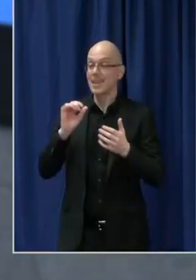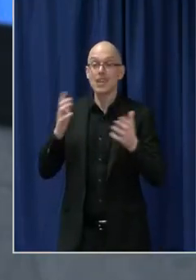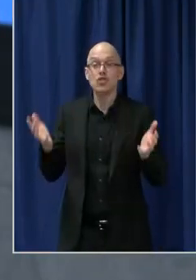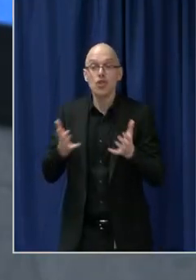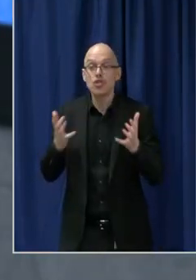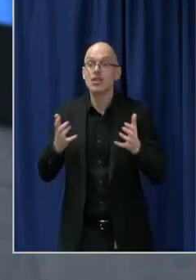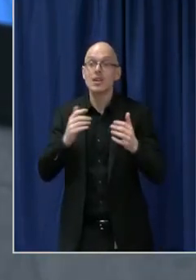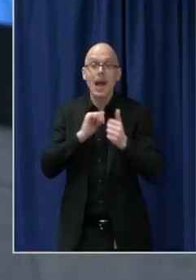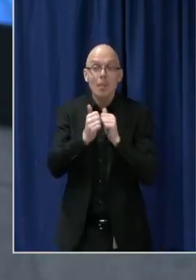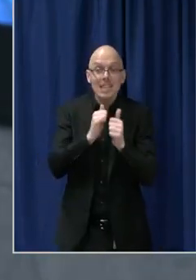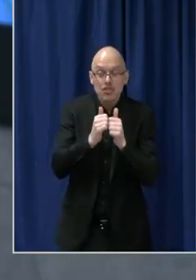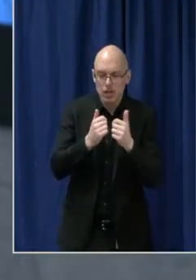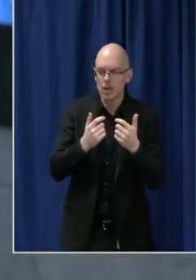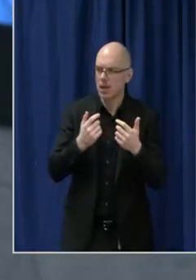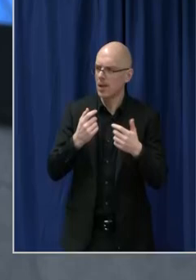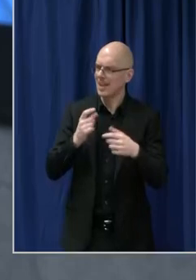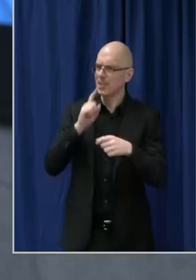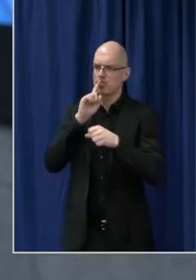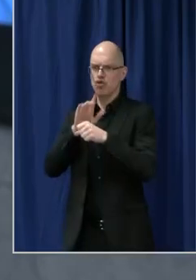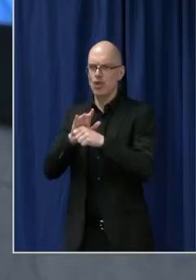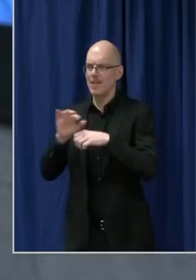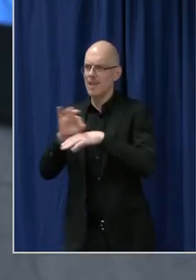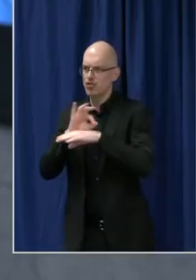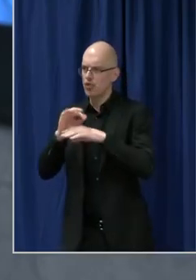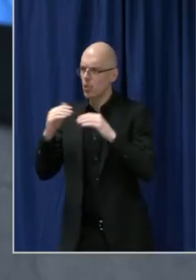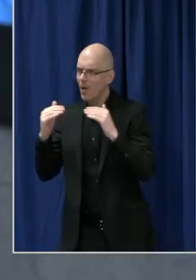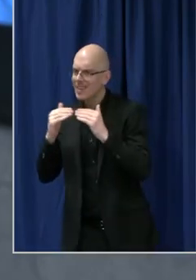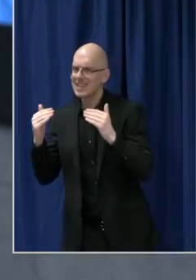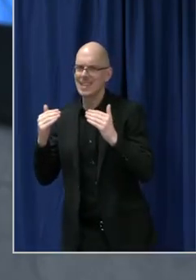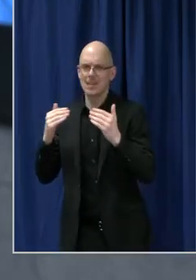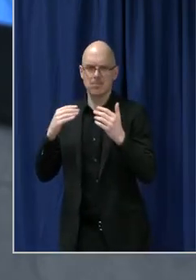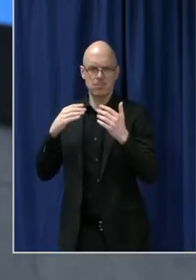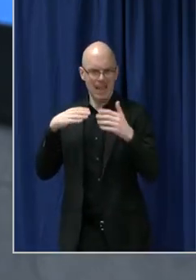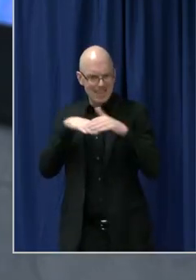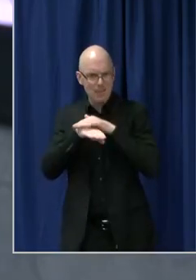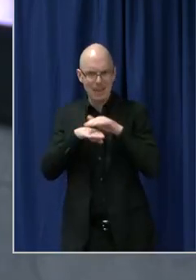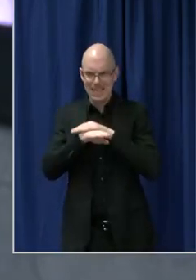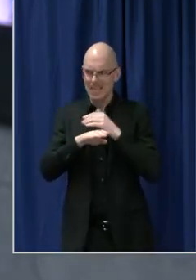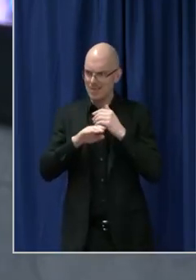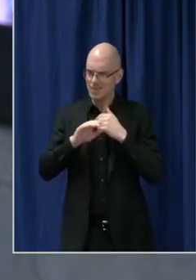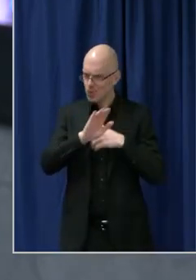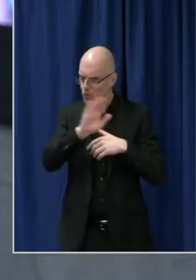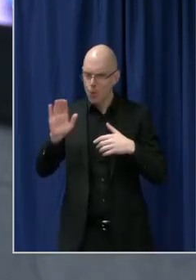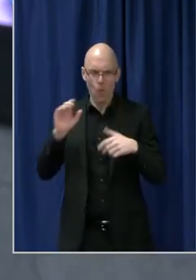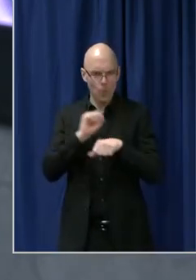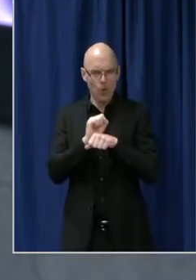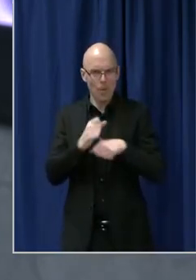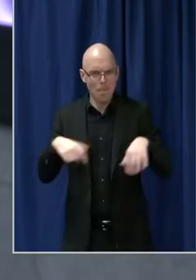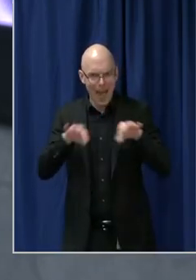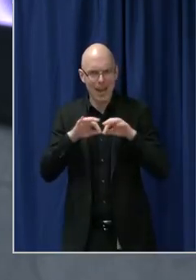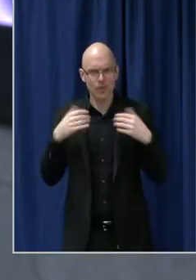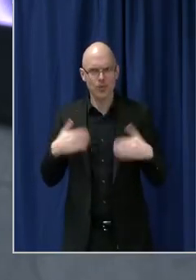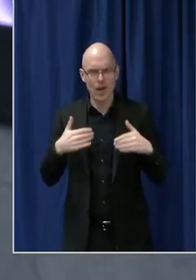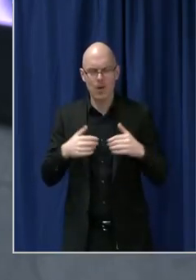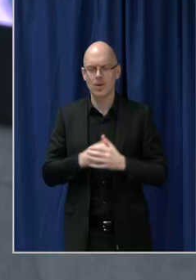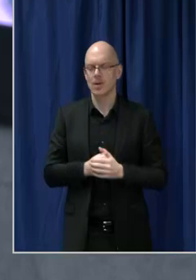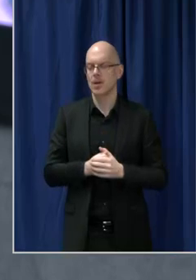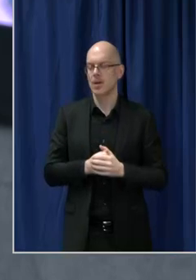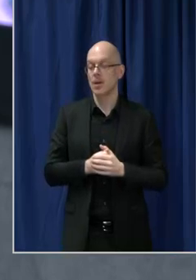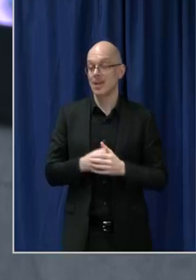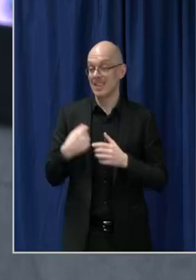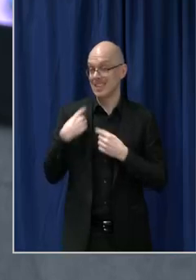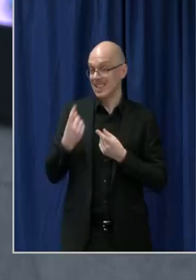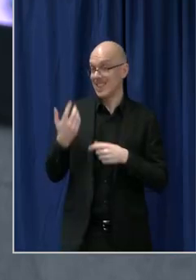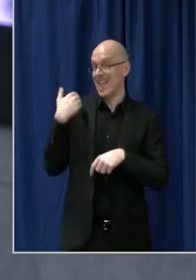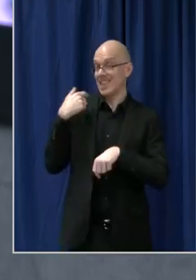ensuring functional equivalency and accessibility. Since I last spoke with you, I know I've had the pleasure of speaking with you all a